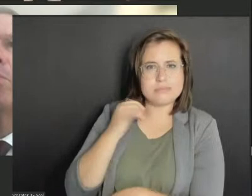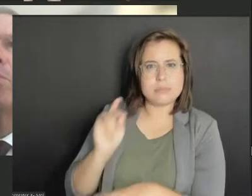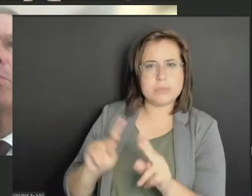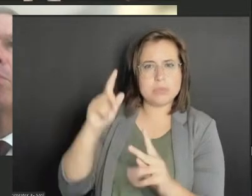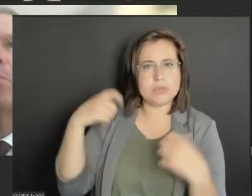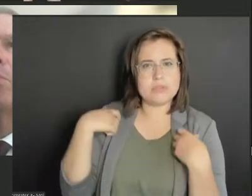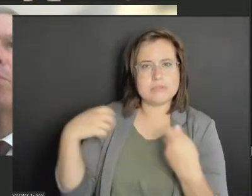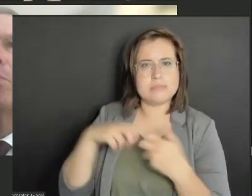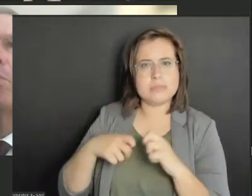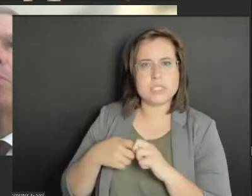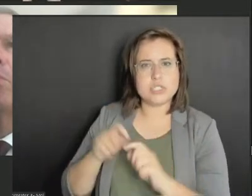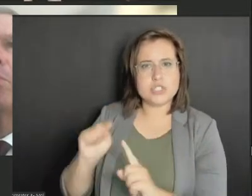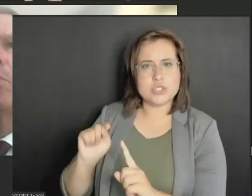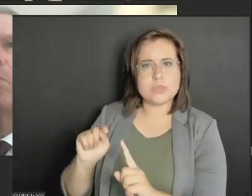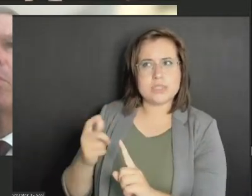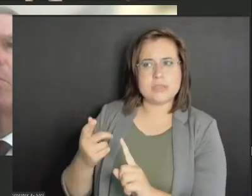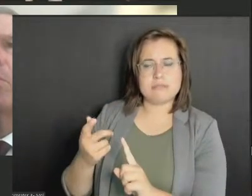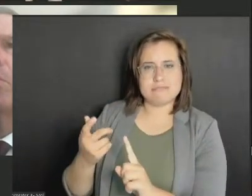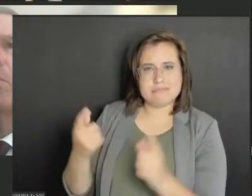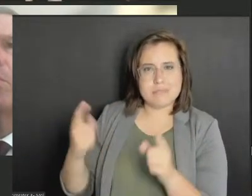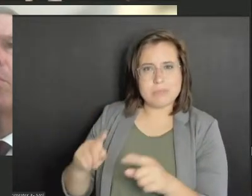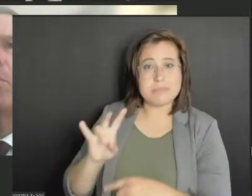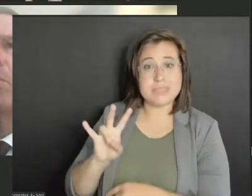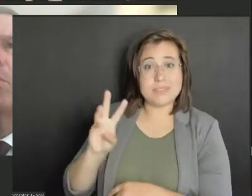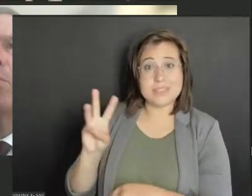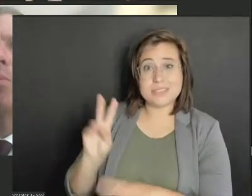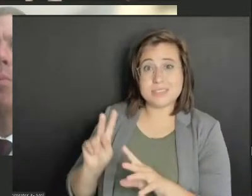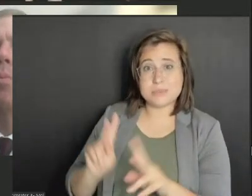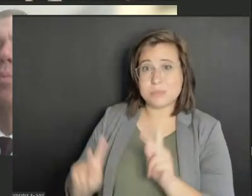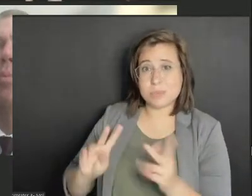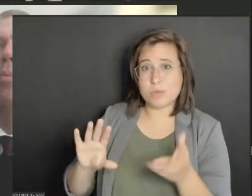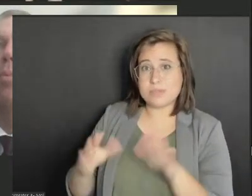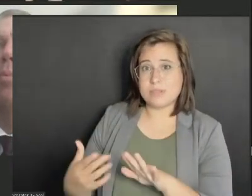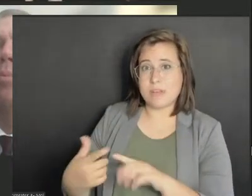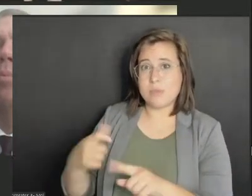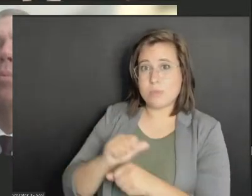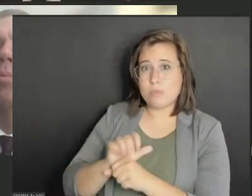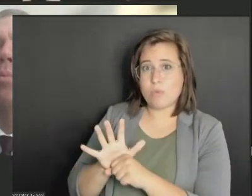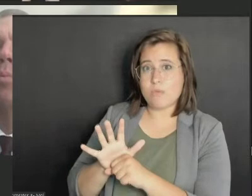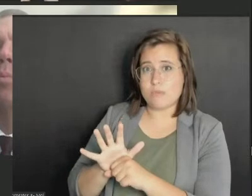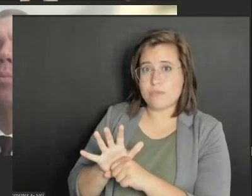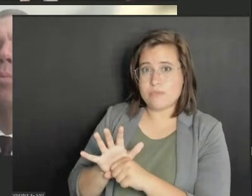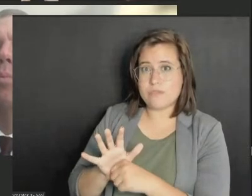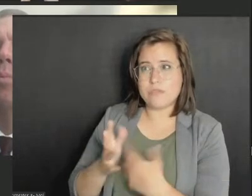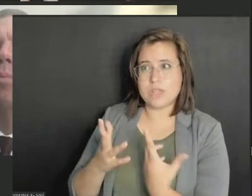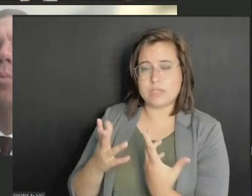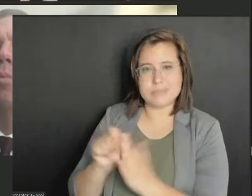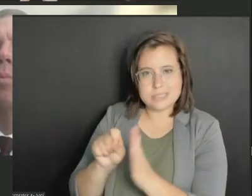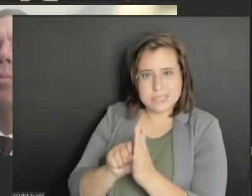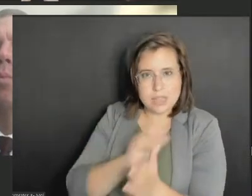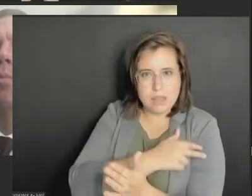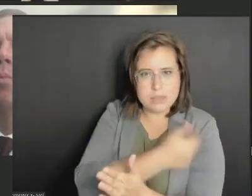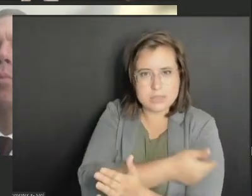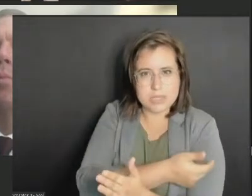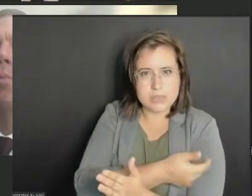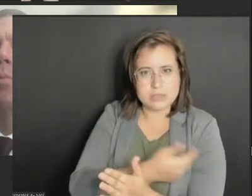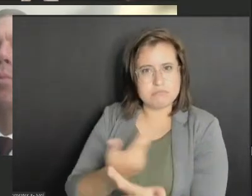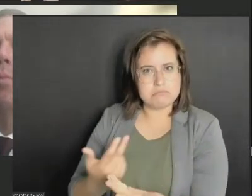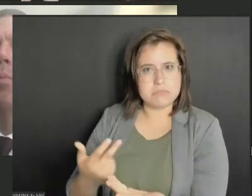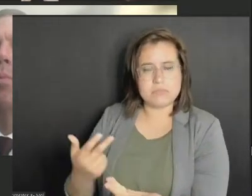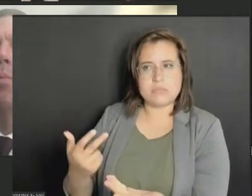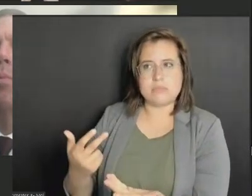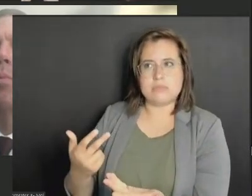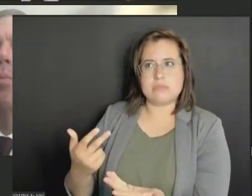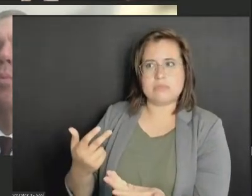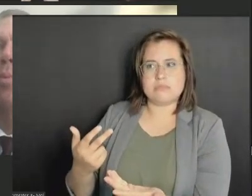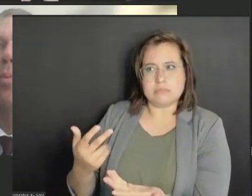live, we had 76 people die from COVID in the state hospitals. And this kind of goes to what Homer